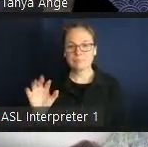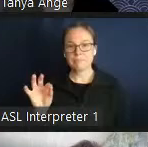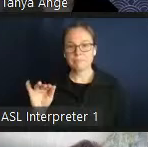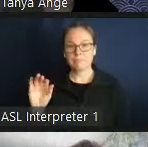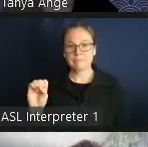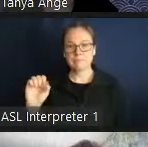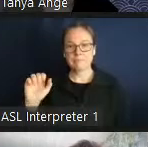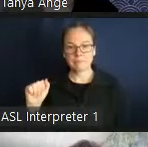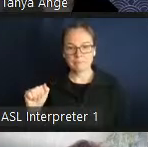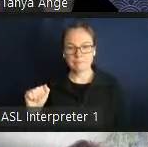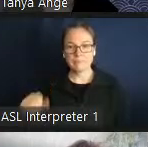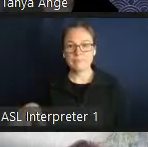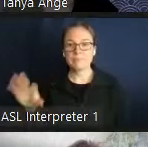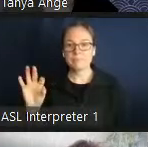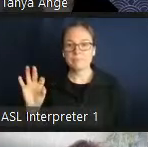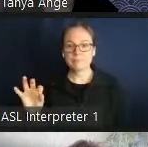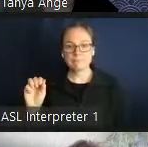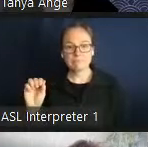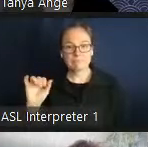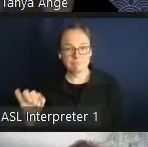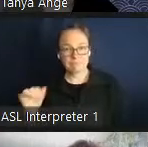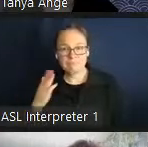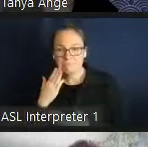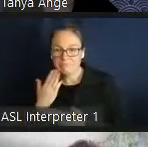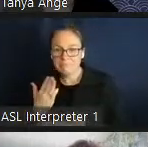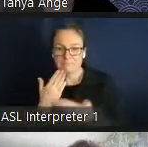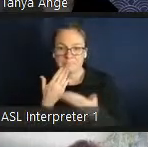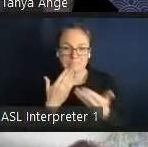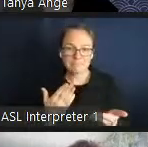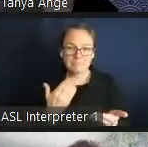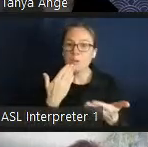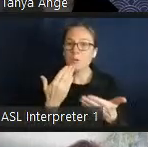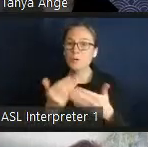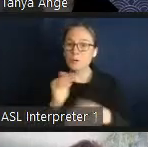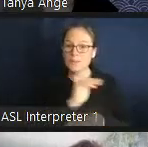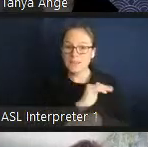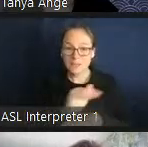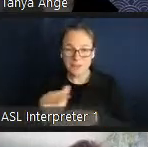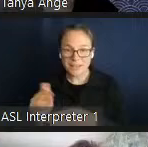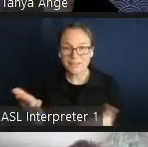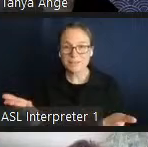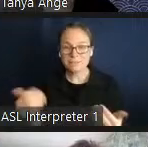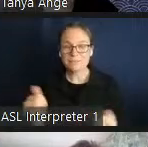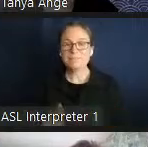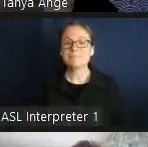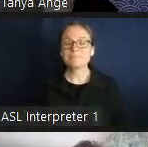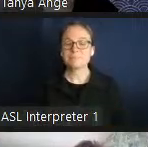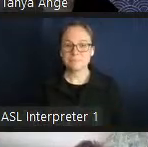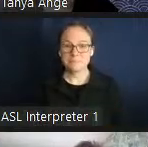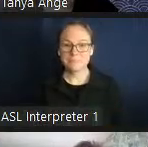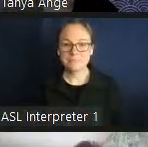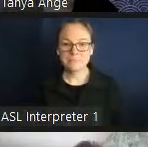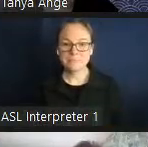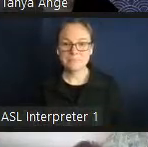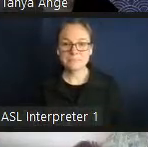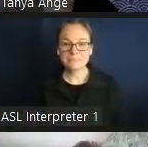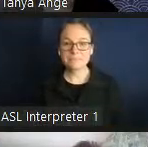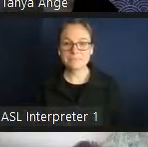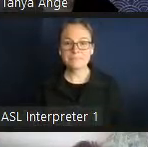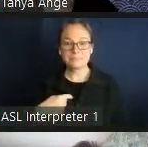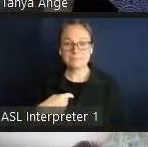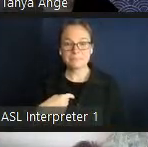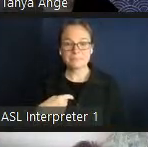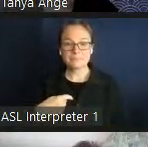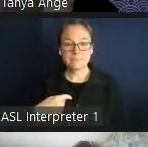Thank you, Mr. Rhodes, and thank you, Chair Harrington. Good evening, everyone. My name is Nafisa Fye. I'm Commissioner-elect